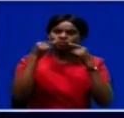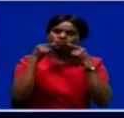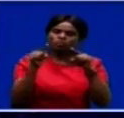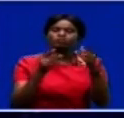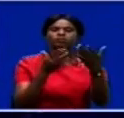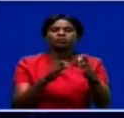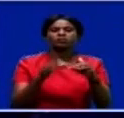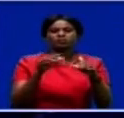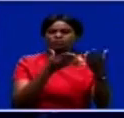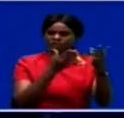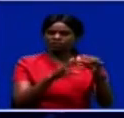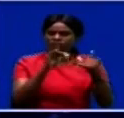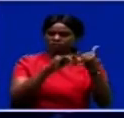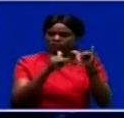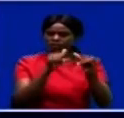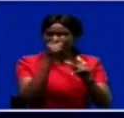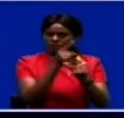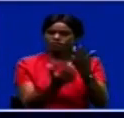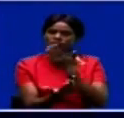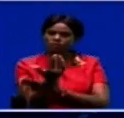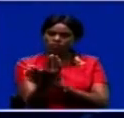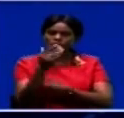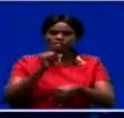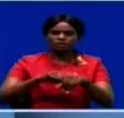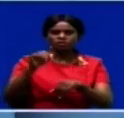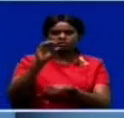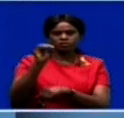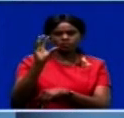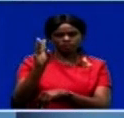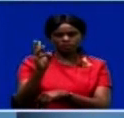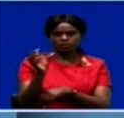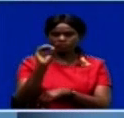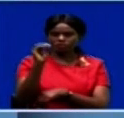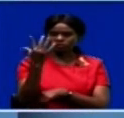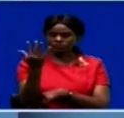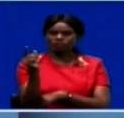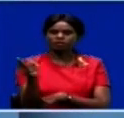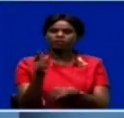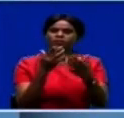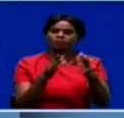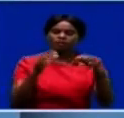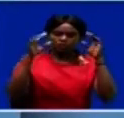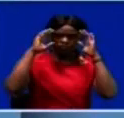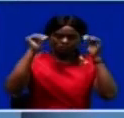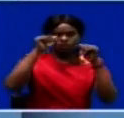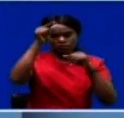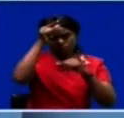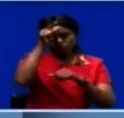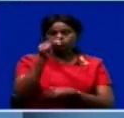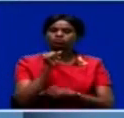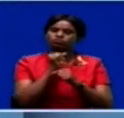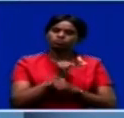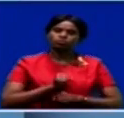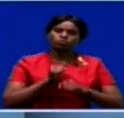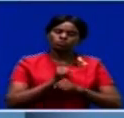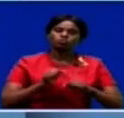Hospital in South Africa. Mr. Mwape died this morning around 06:05 hours. President Lungu has since sent a message of